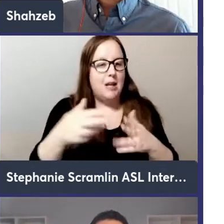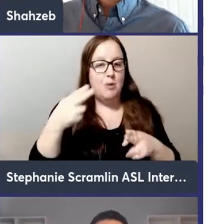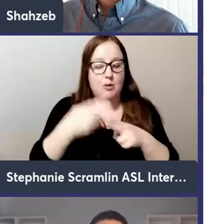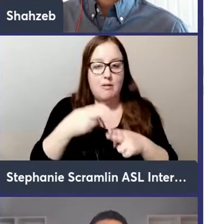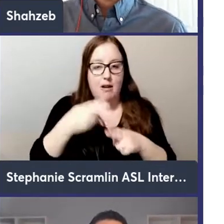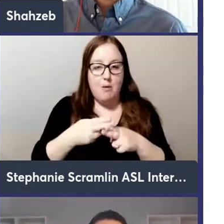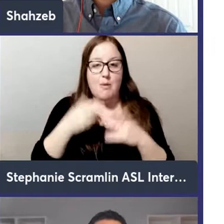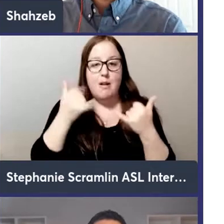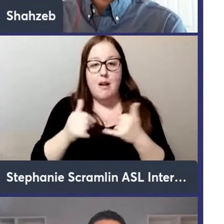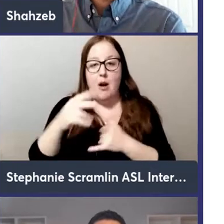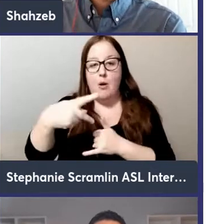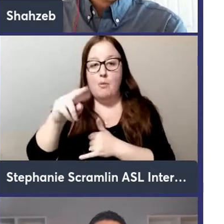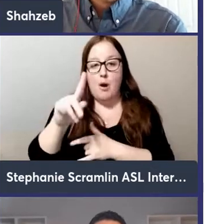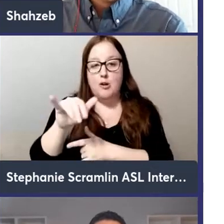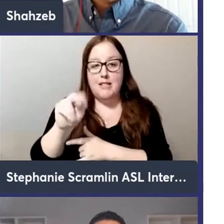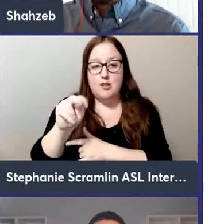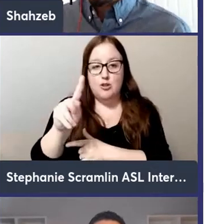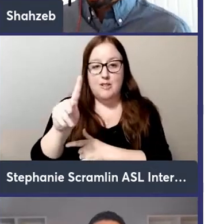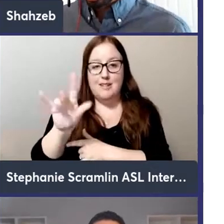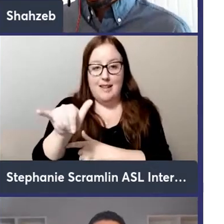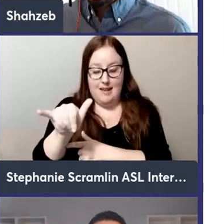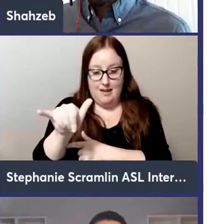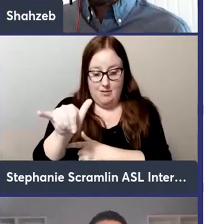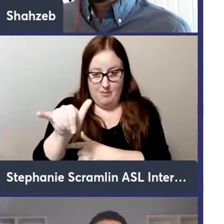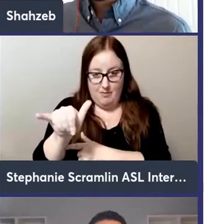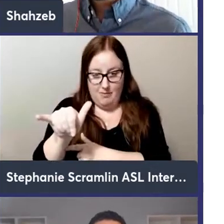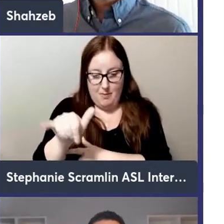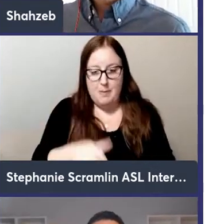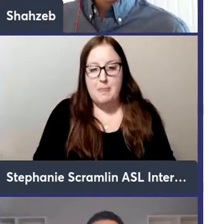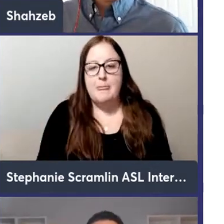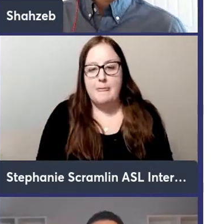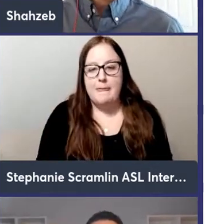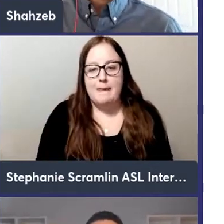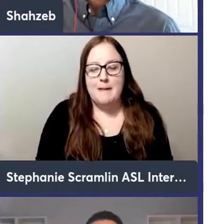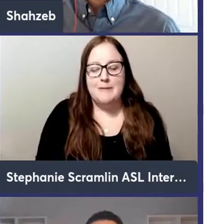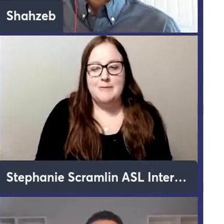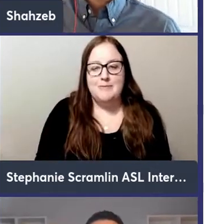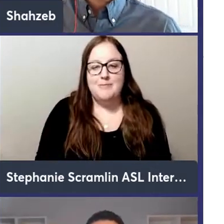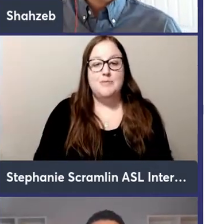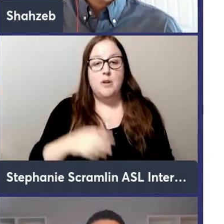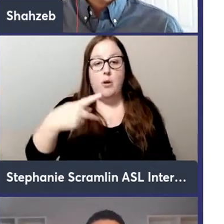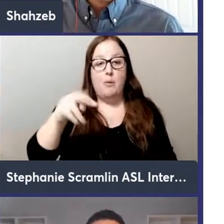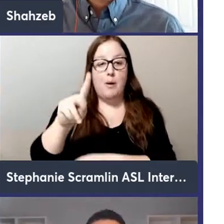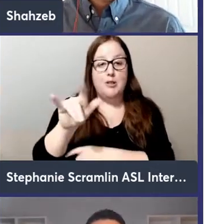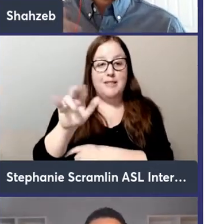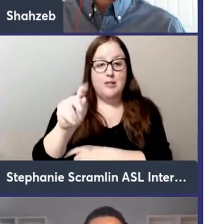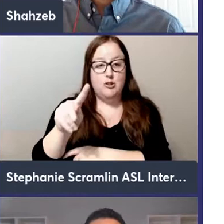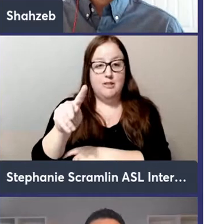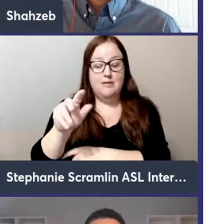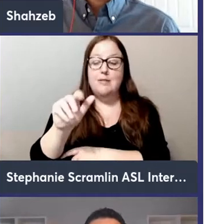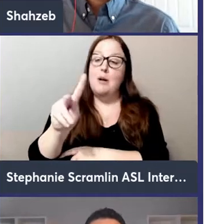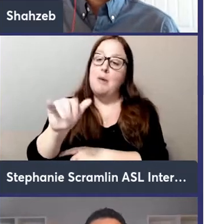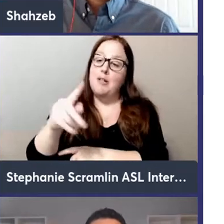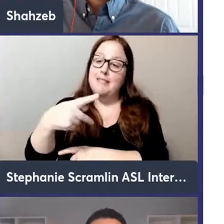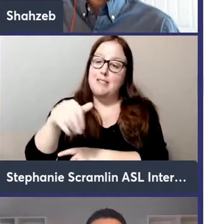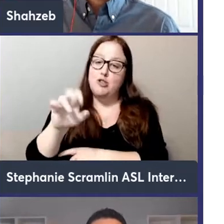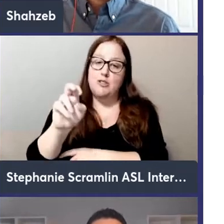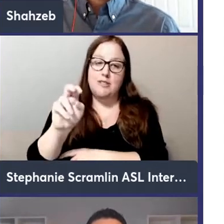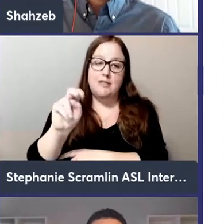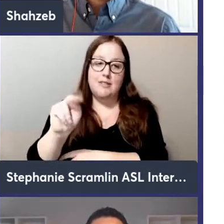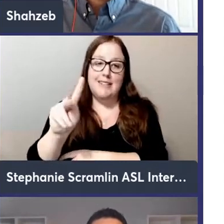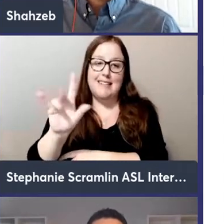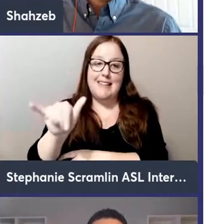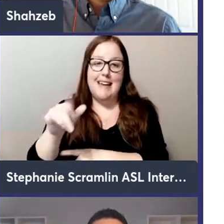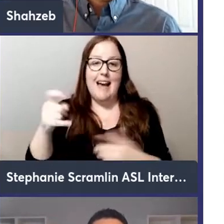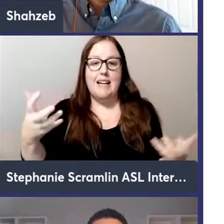Now, partition key, this is where the key comes in. So the partition key has to be case sensitive, and it has to